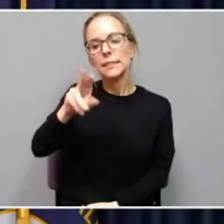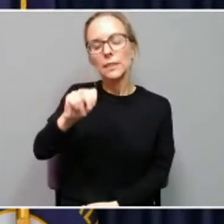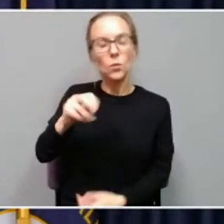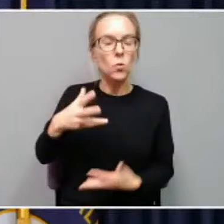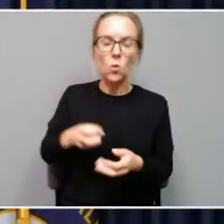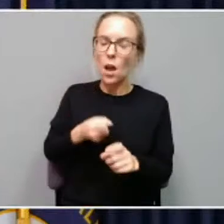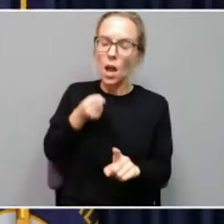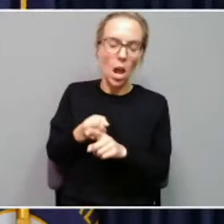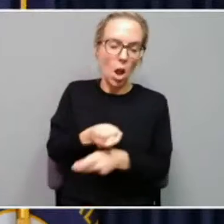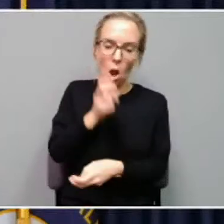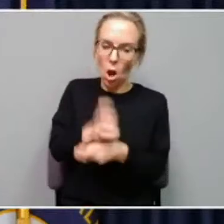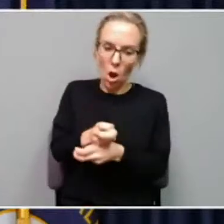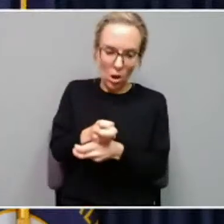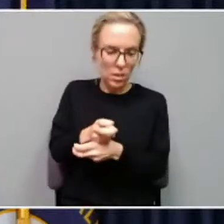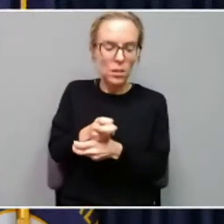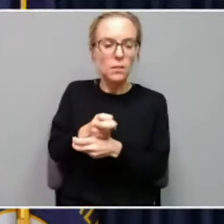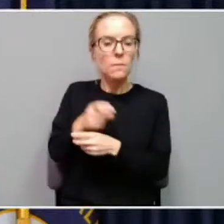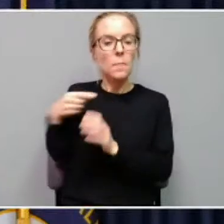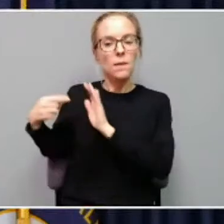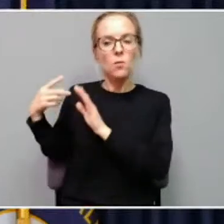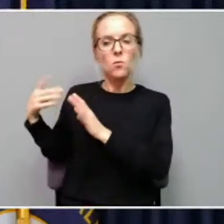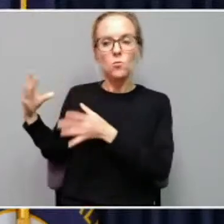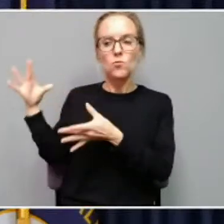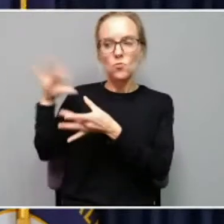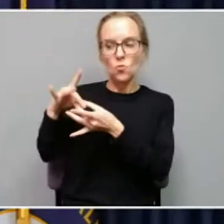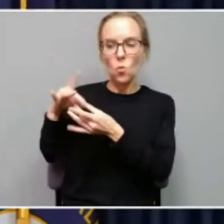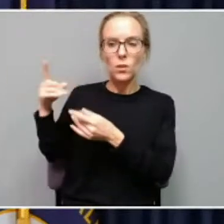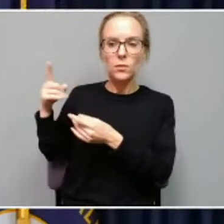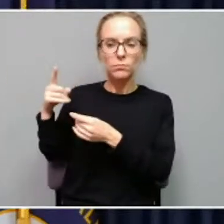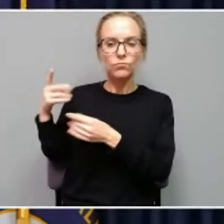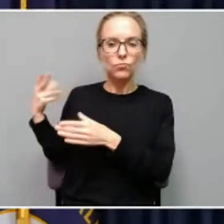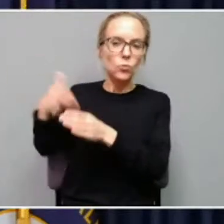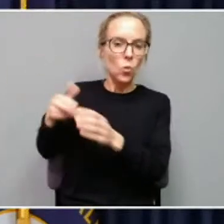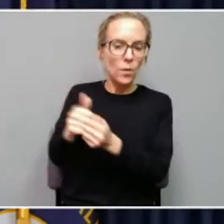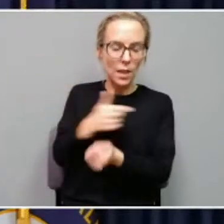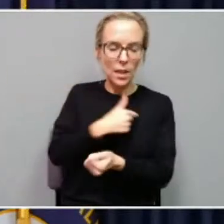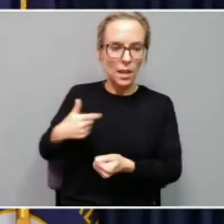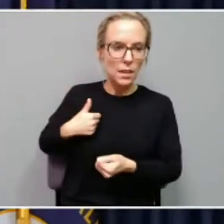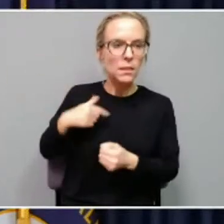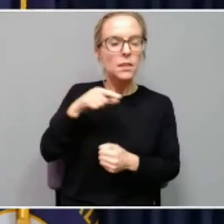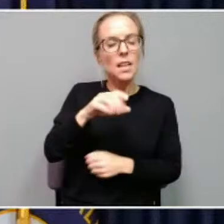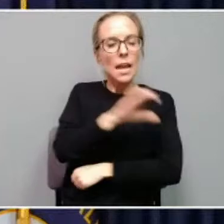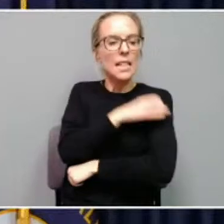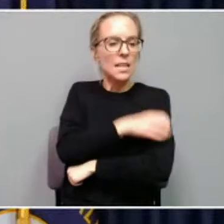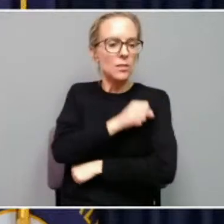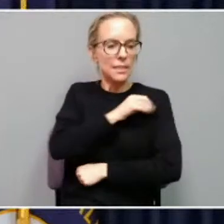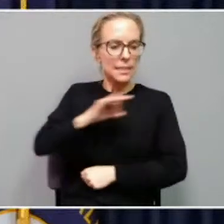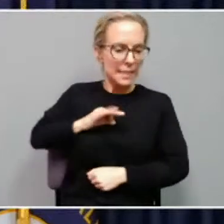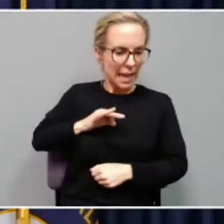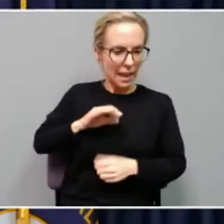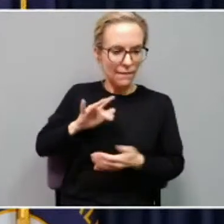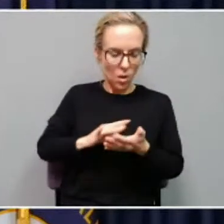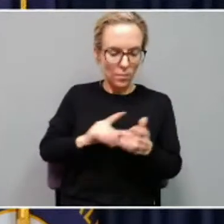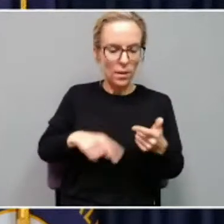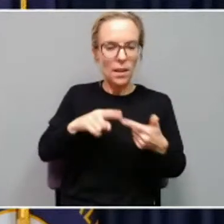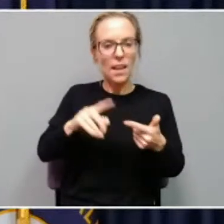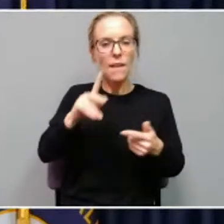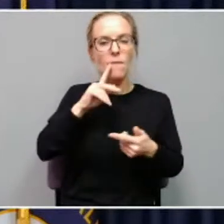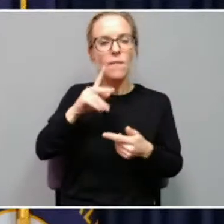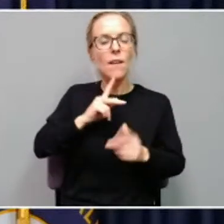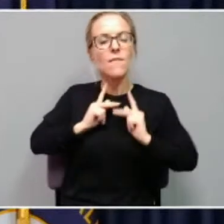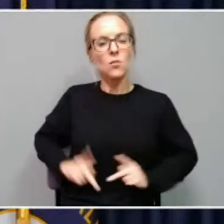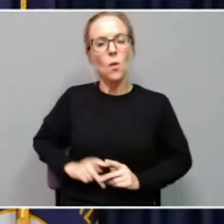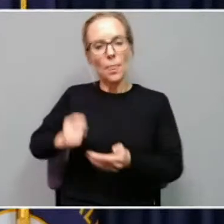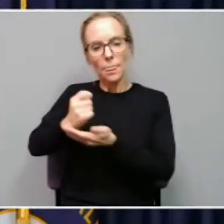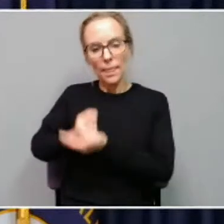by video, is joining us with Tara Jeanette, a clinical staff pharmacist, Dennis Pitcock, physical therapist, and Bill Kindred,